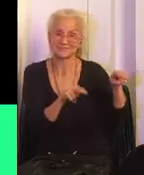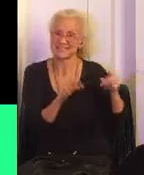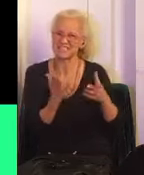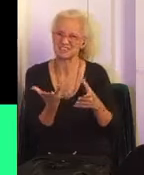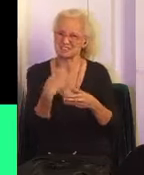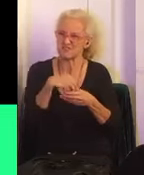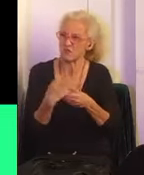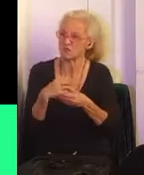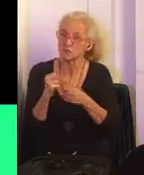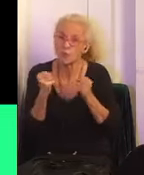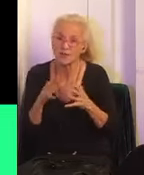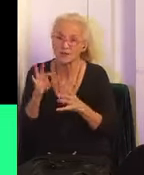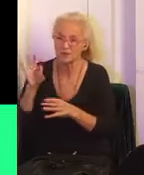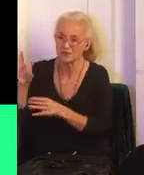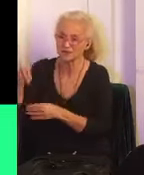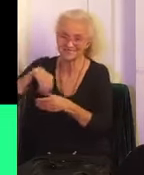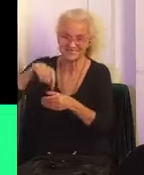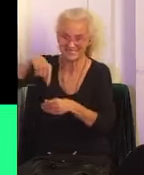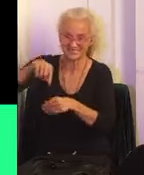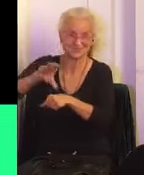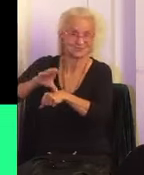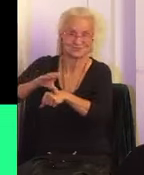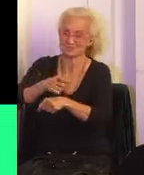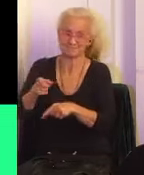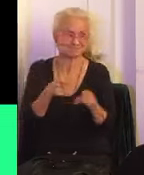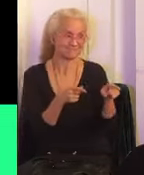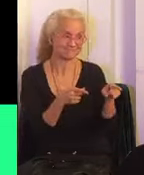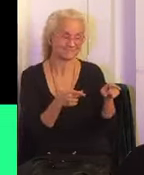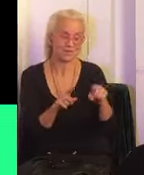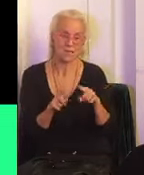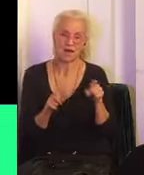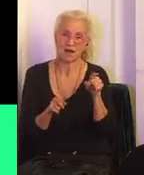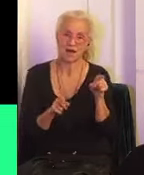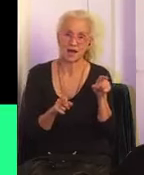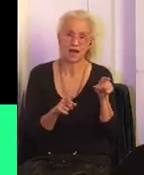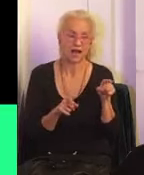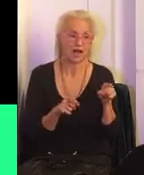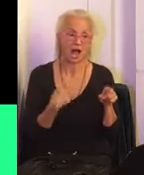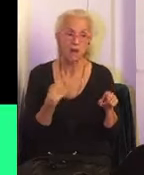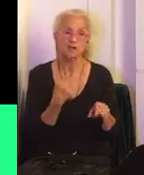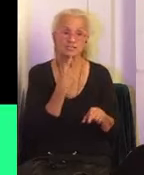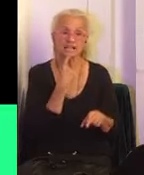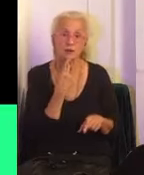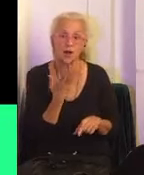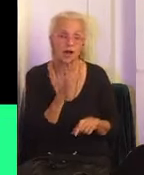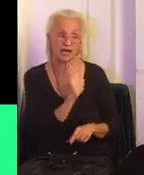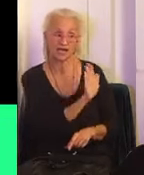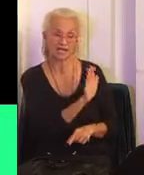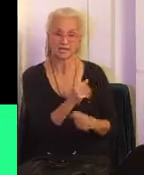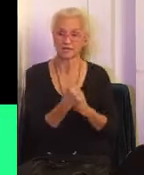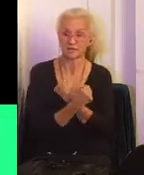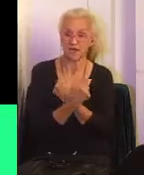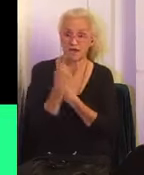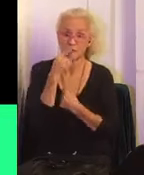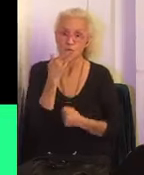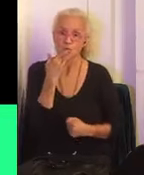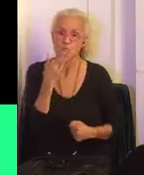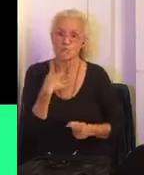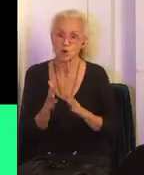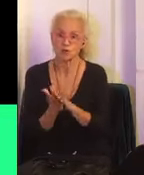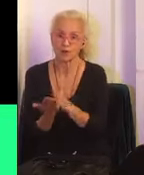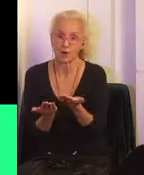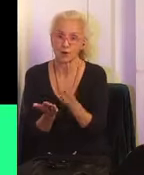many ministries in this church, but I'll say this. His love for the birthday